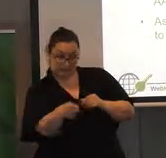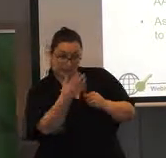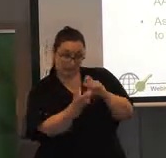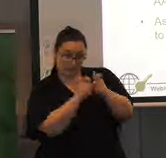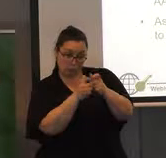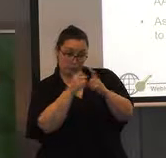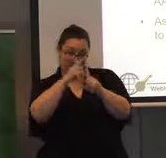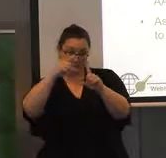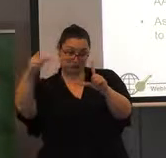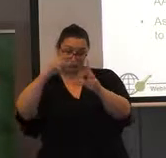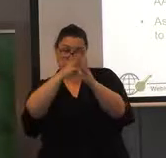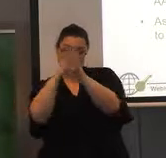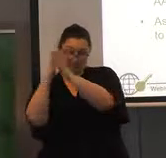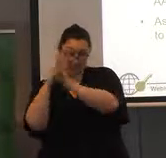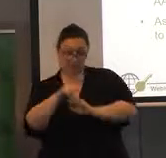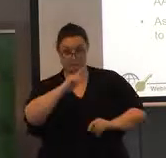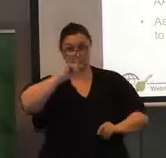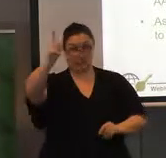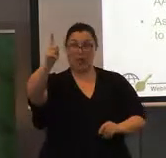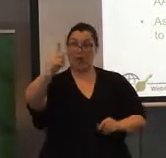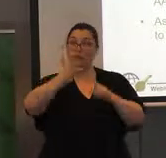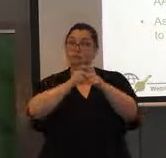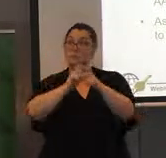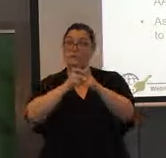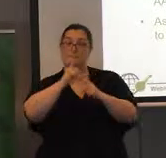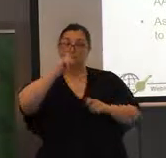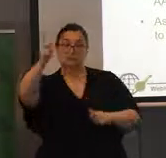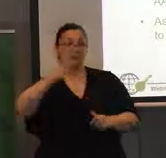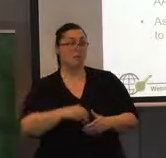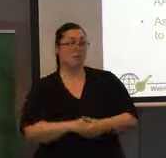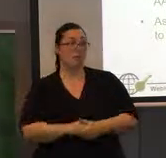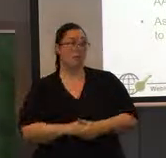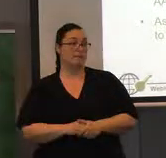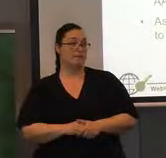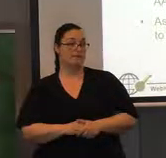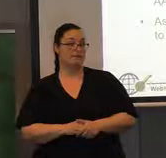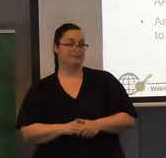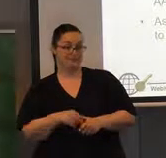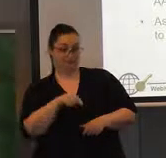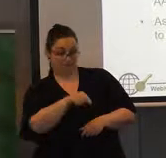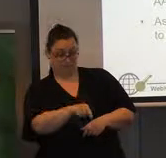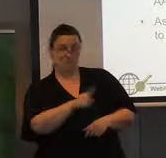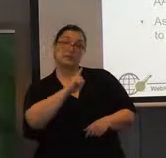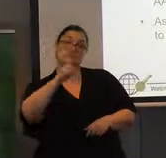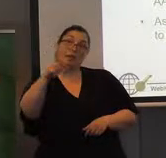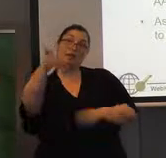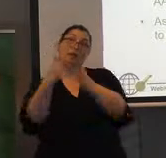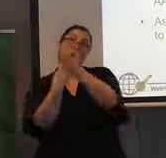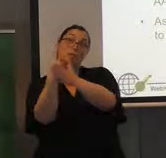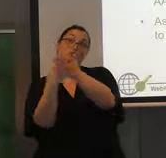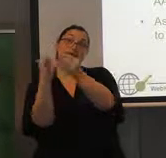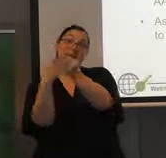digital resource, you need to tell the owner of that resource that it doesn't work for you. Give them the opportunity to fix